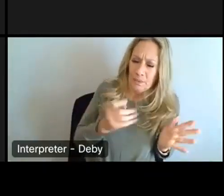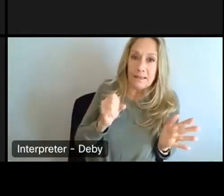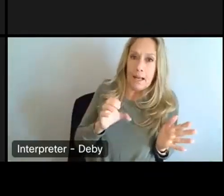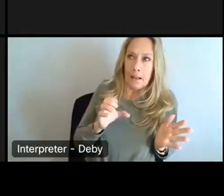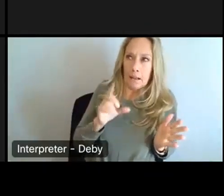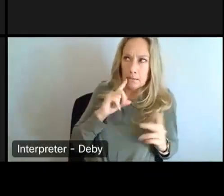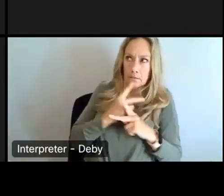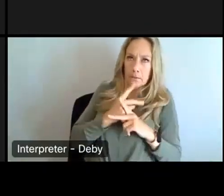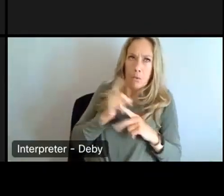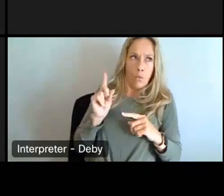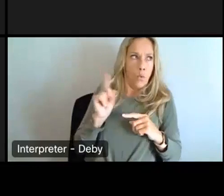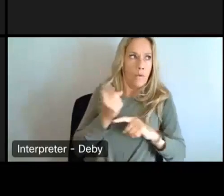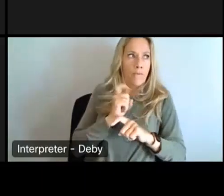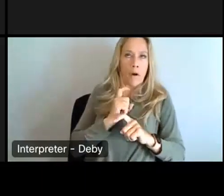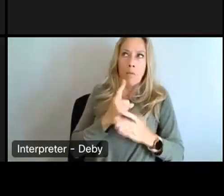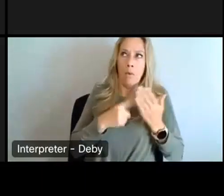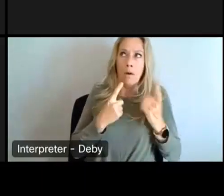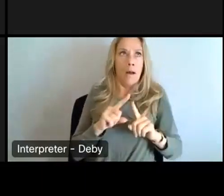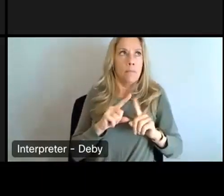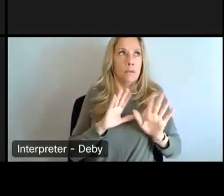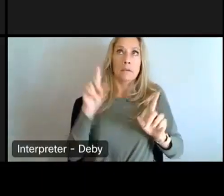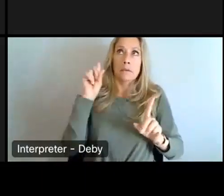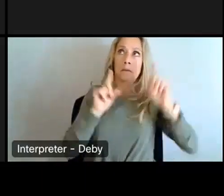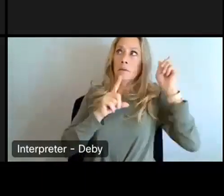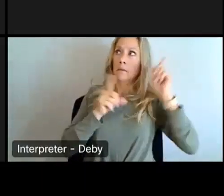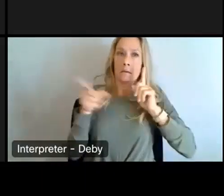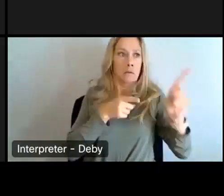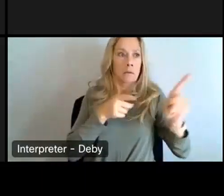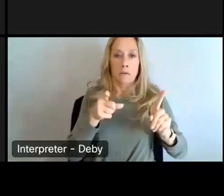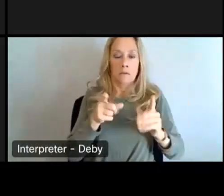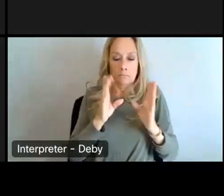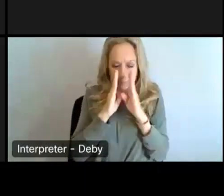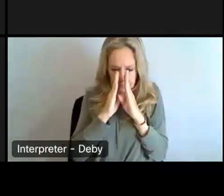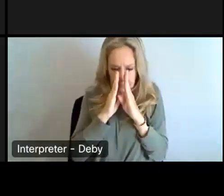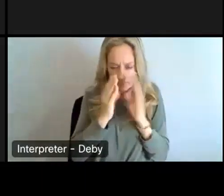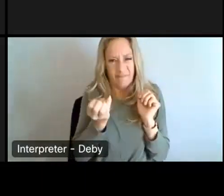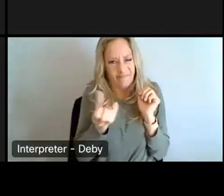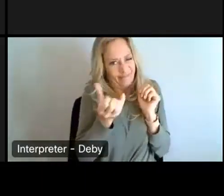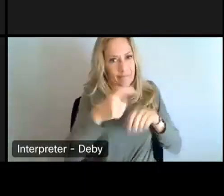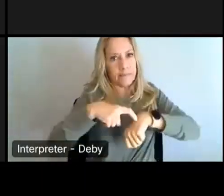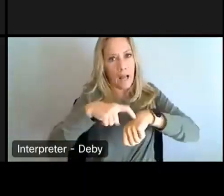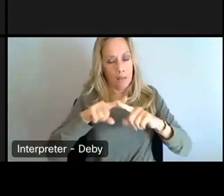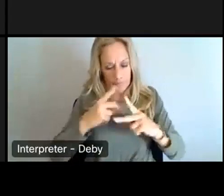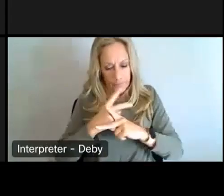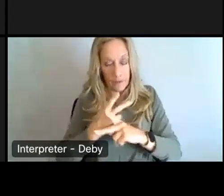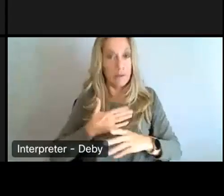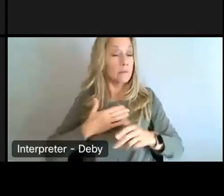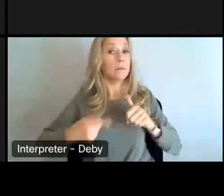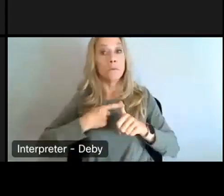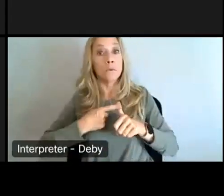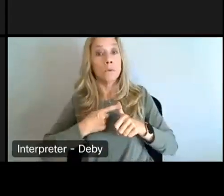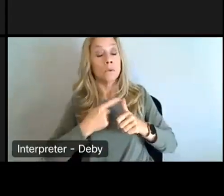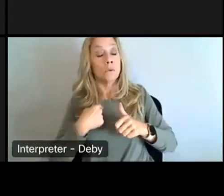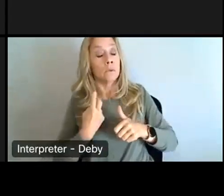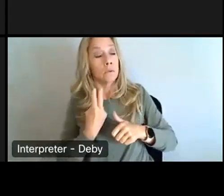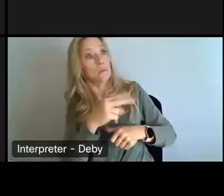where's it coming from, what just happened, and then react. And you don't get much time to do it. So my initial reaction was just, I looked up